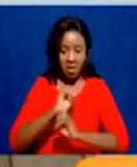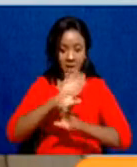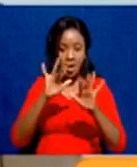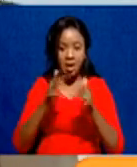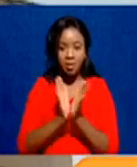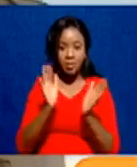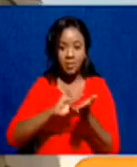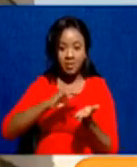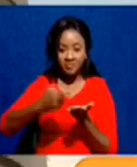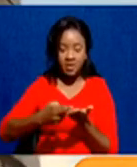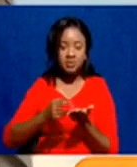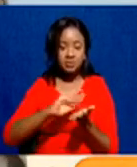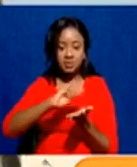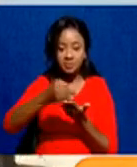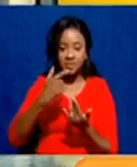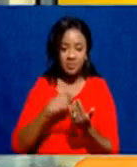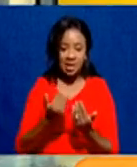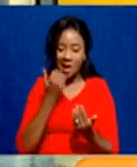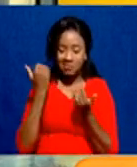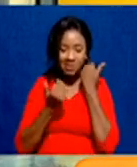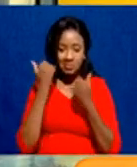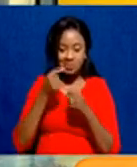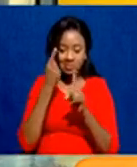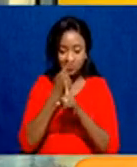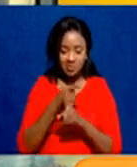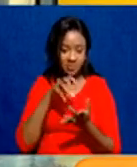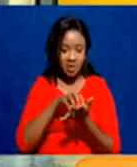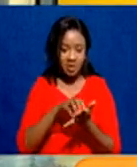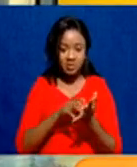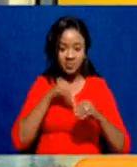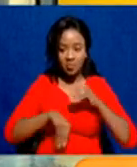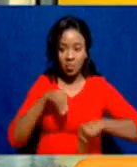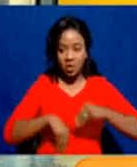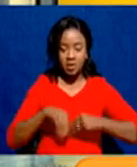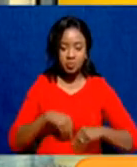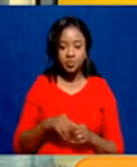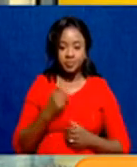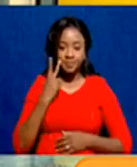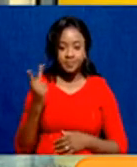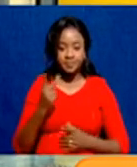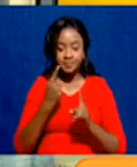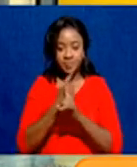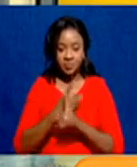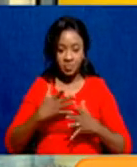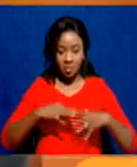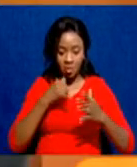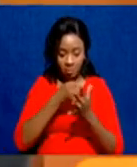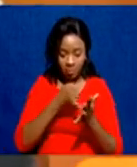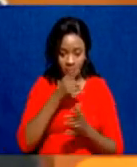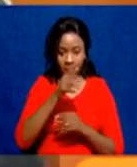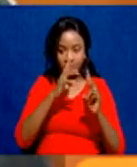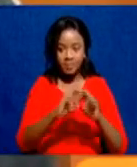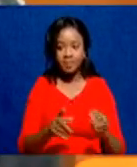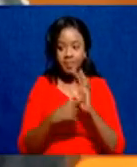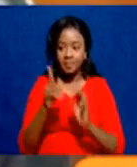public funds were gobbled up in suspected scams with various county officials under investigation. Top on that list is